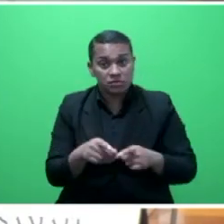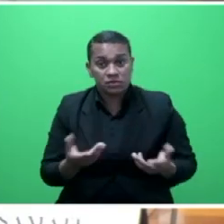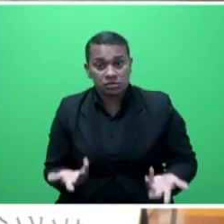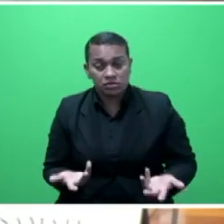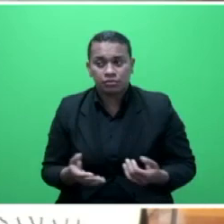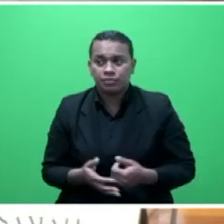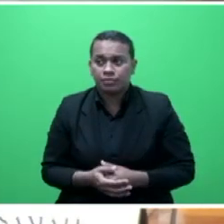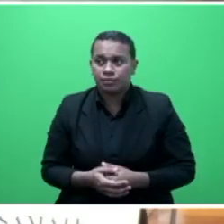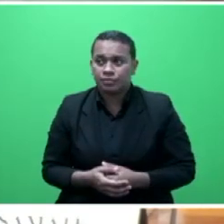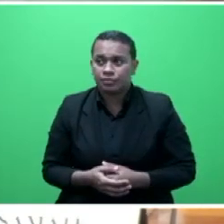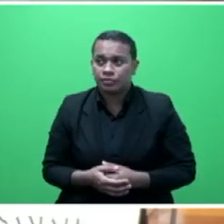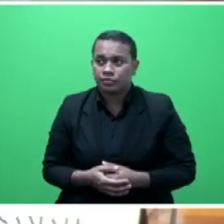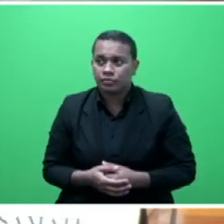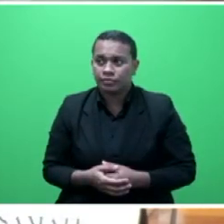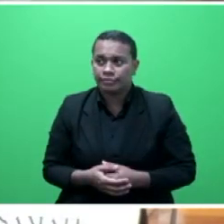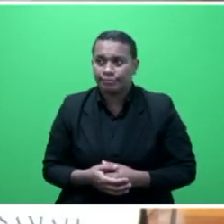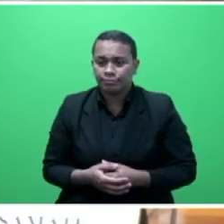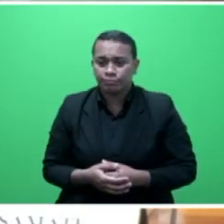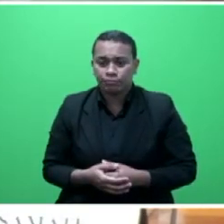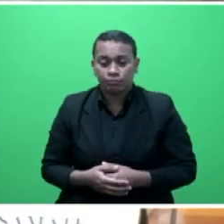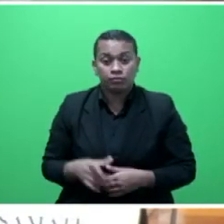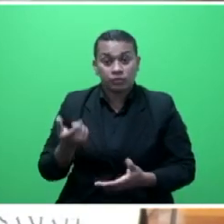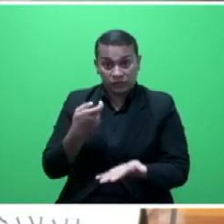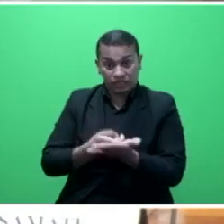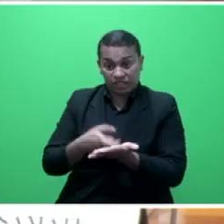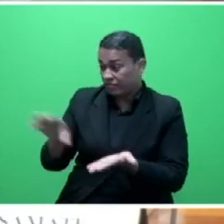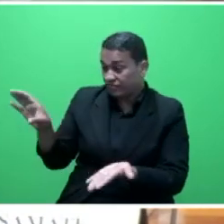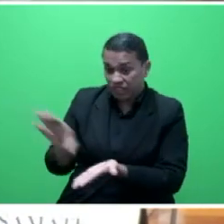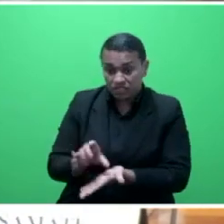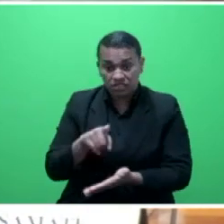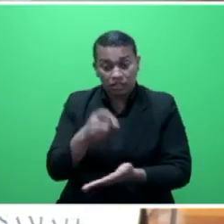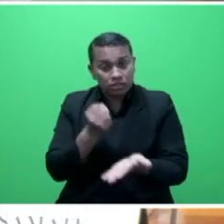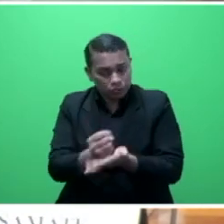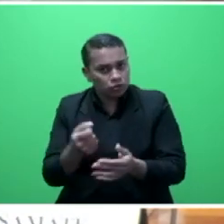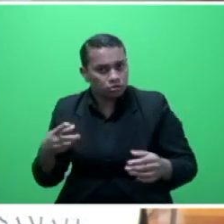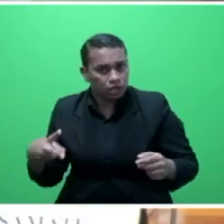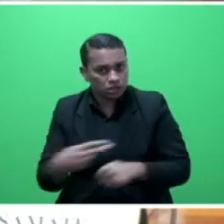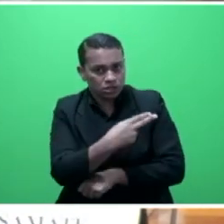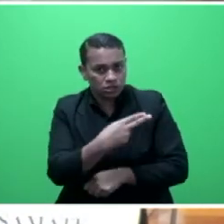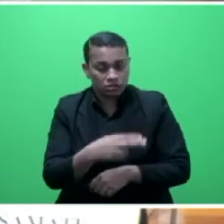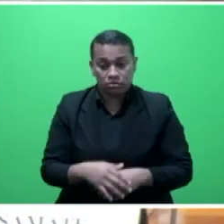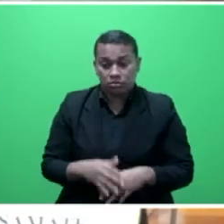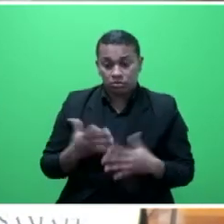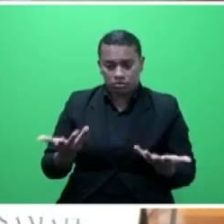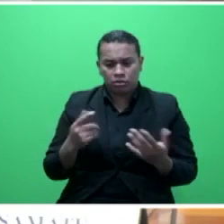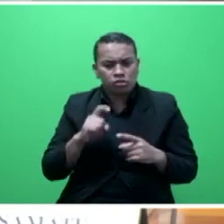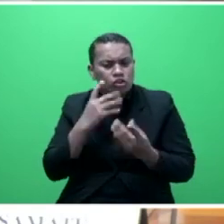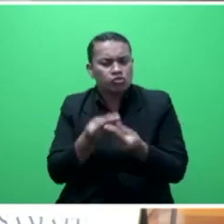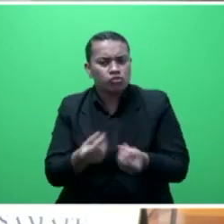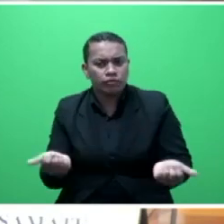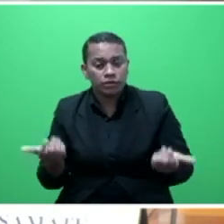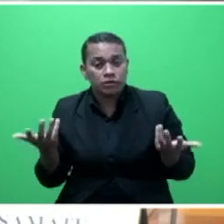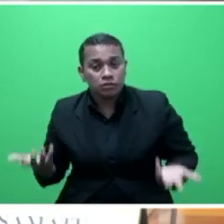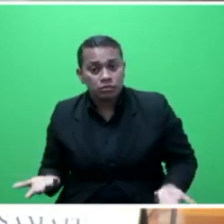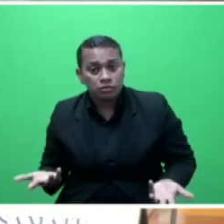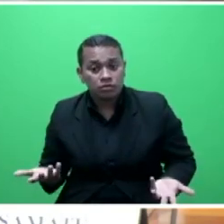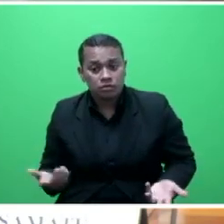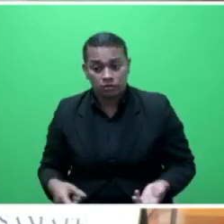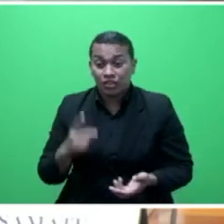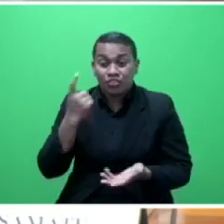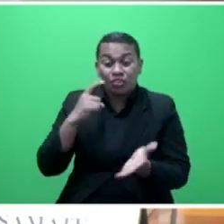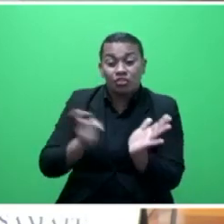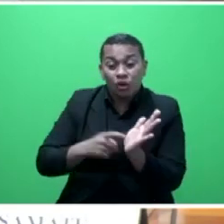a fiscal response that is not appropriate. But monetary fixes, Mr. Speaker, alone cannot maintain